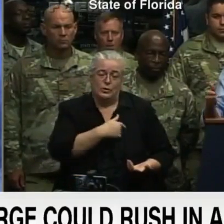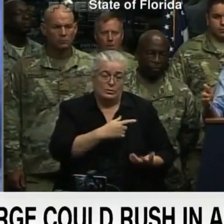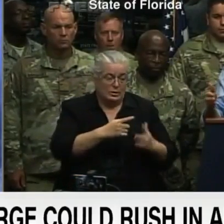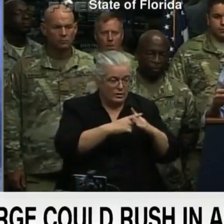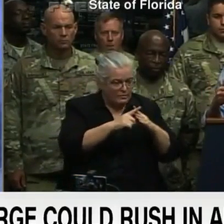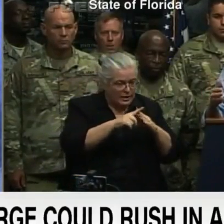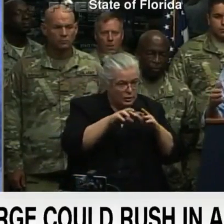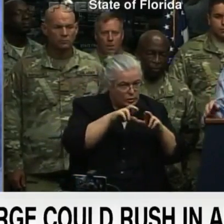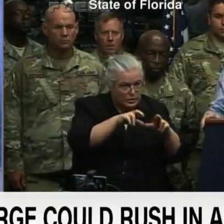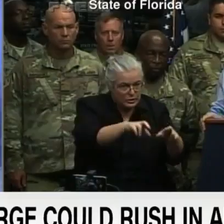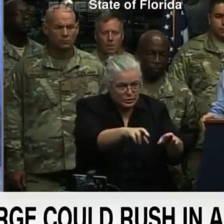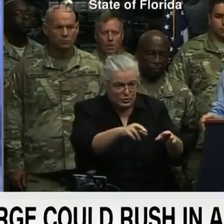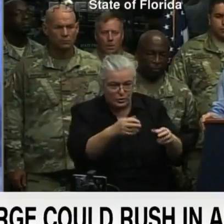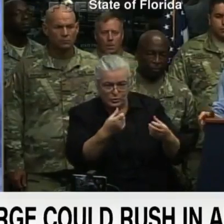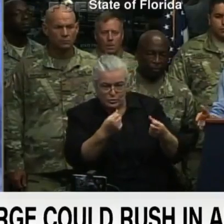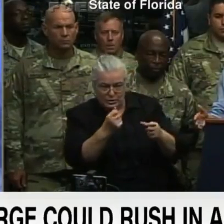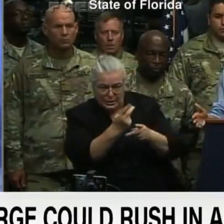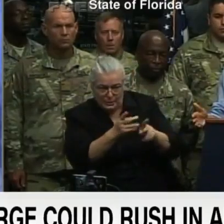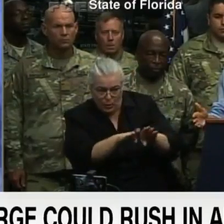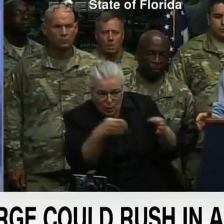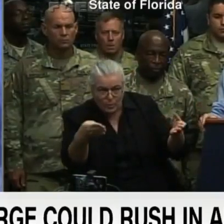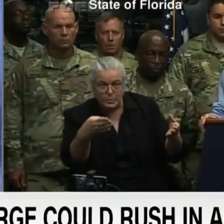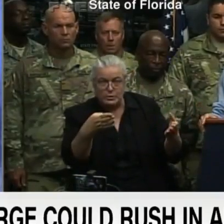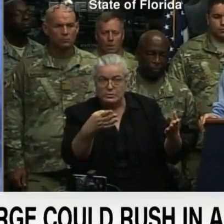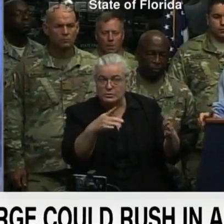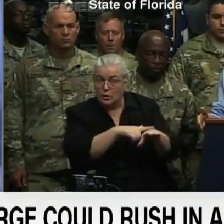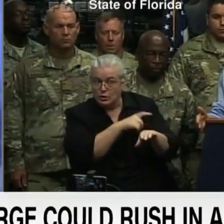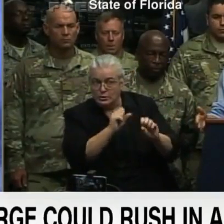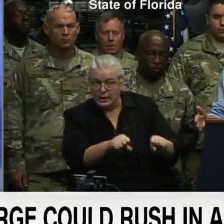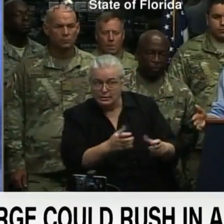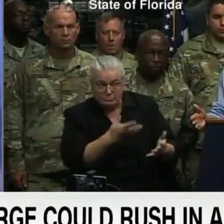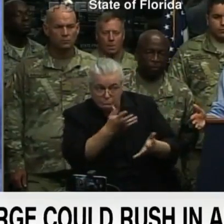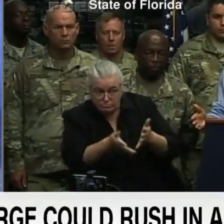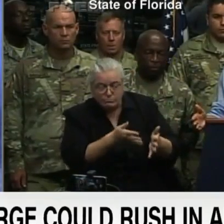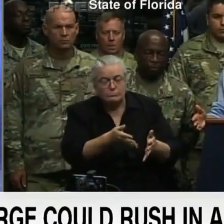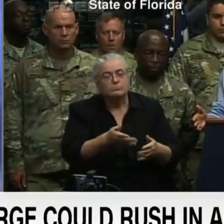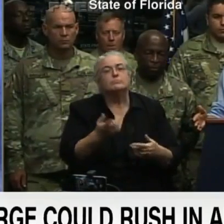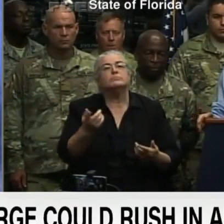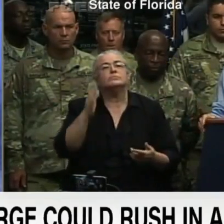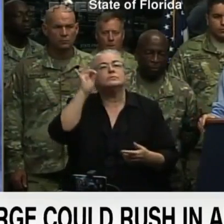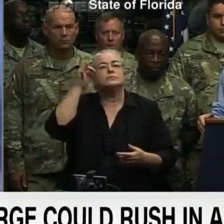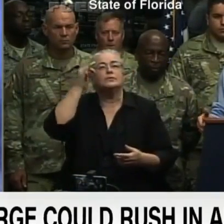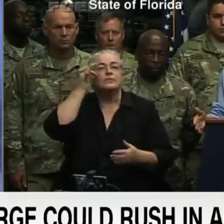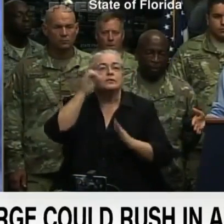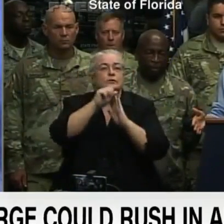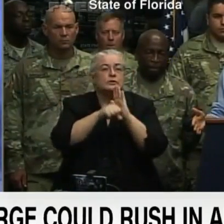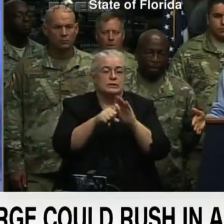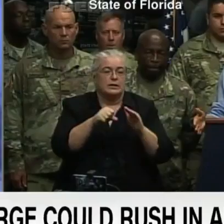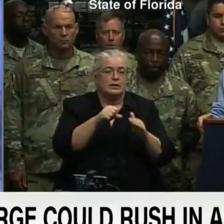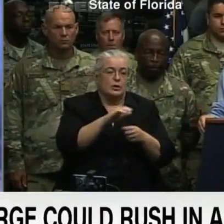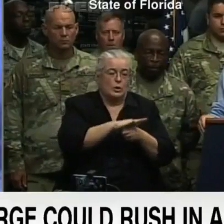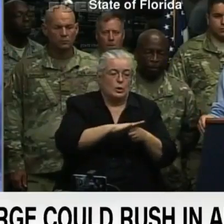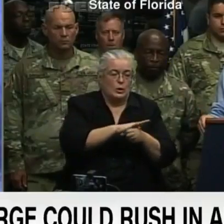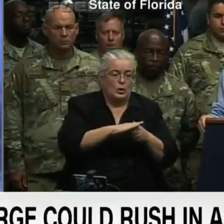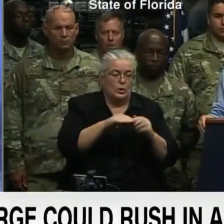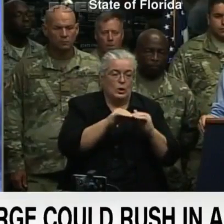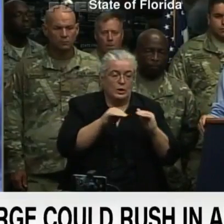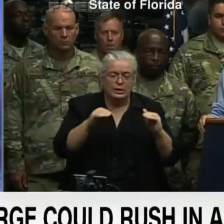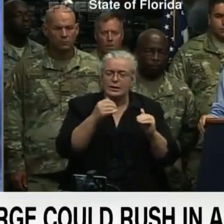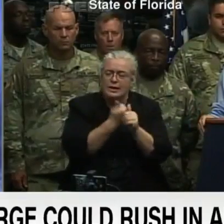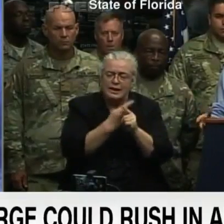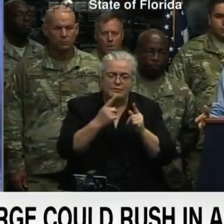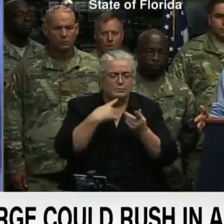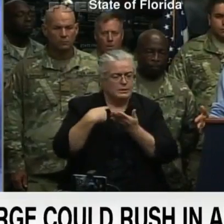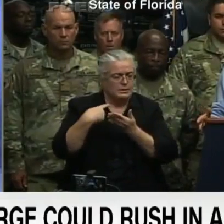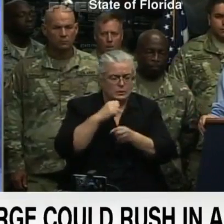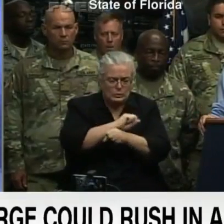open, whatever changes. I can tell you that at the state, federal, and local level, people are working together. They're trying to get the information